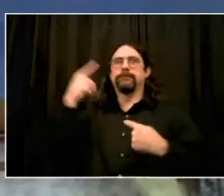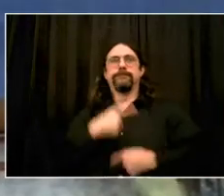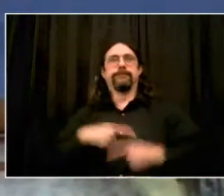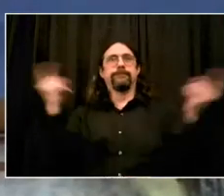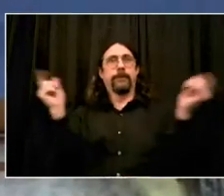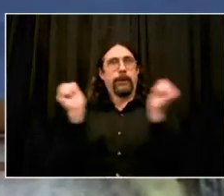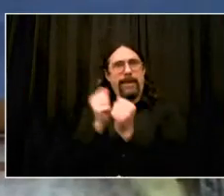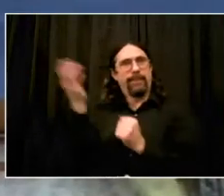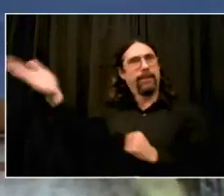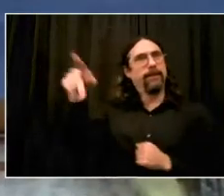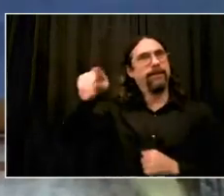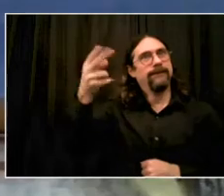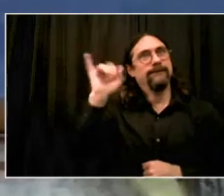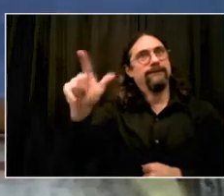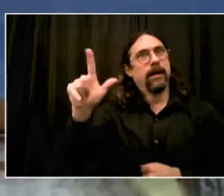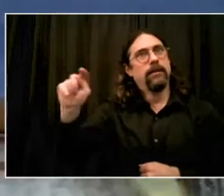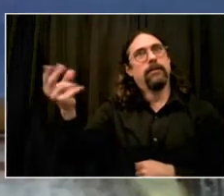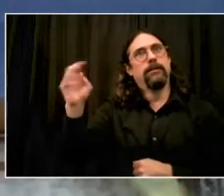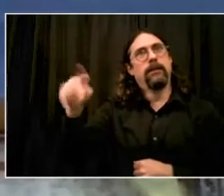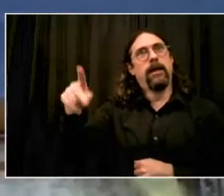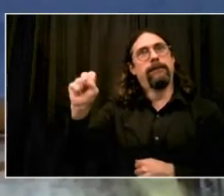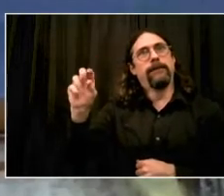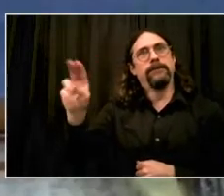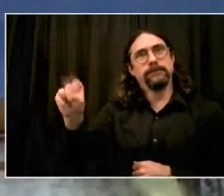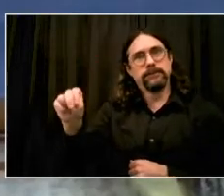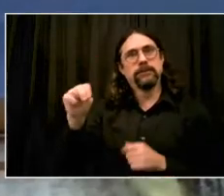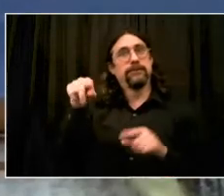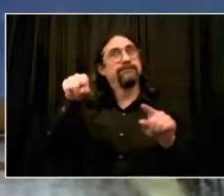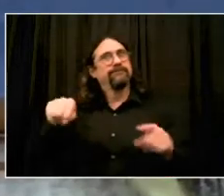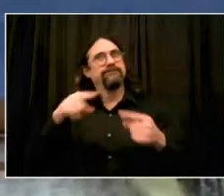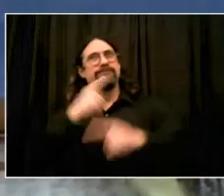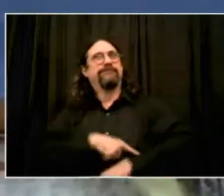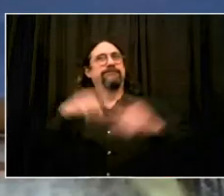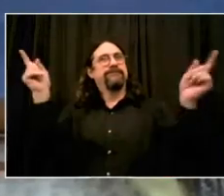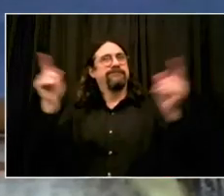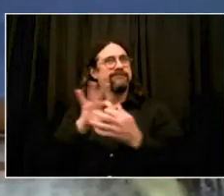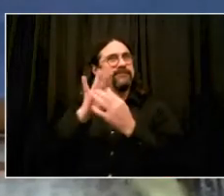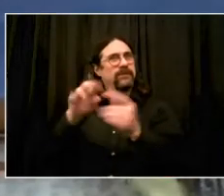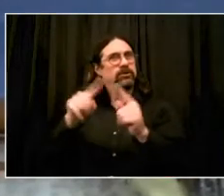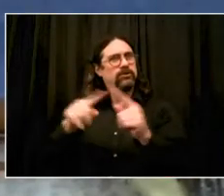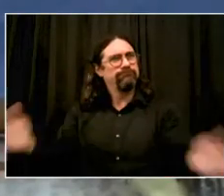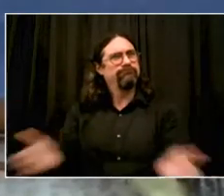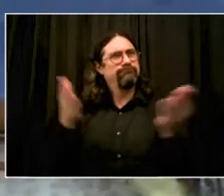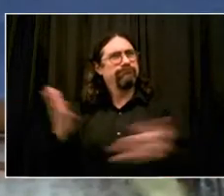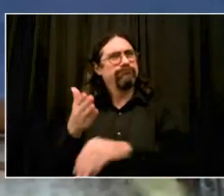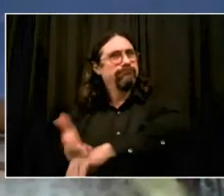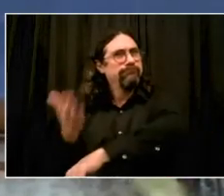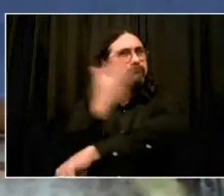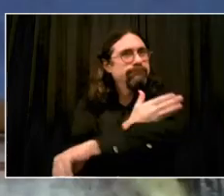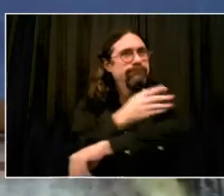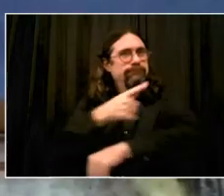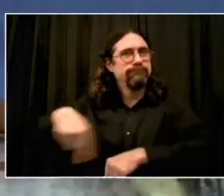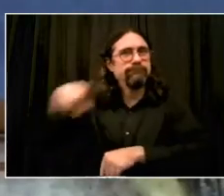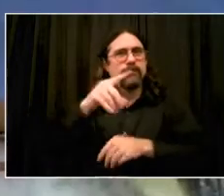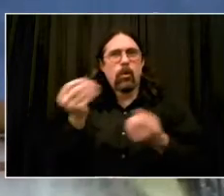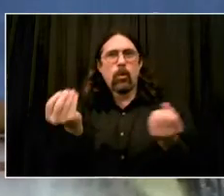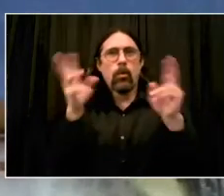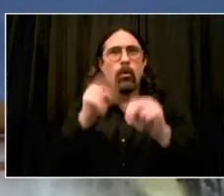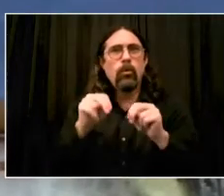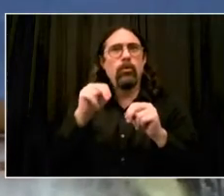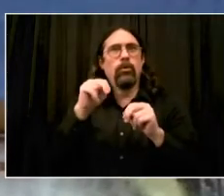still remember the time in your first year that you signed a bill supporting worker